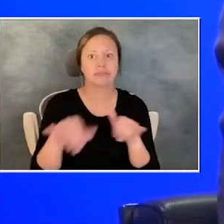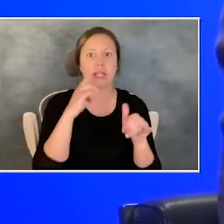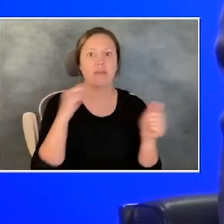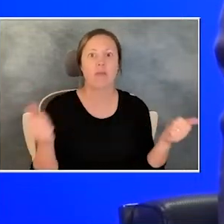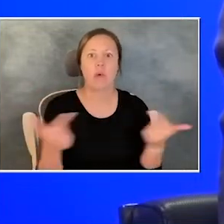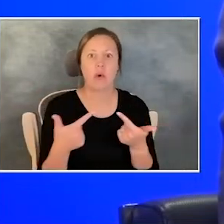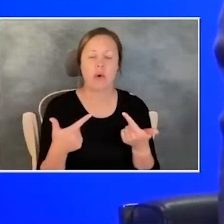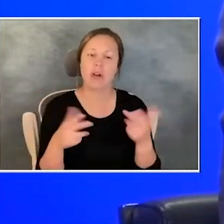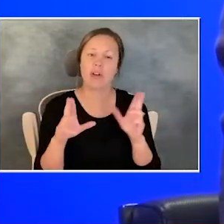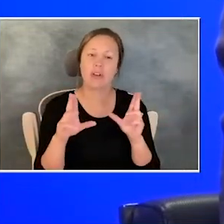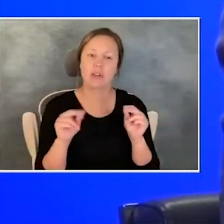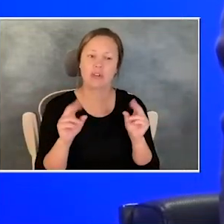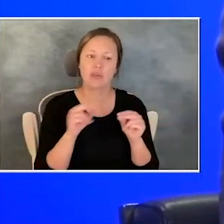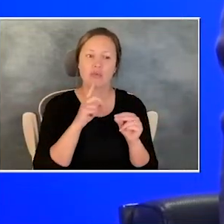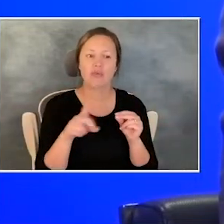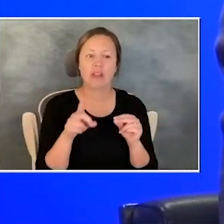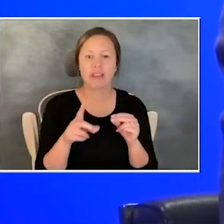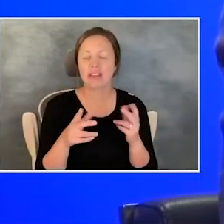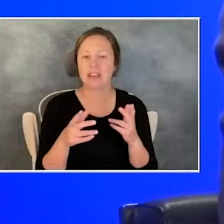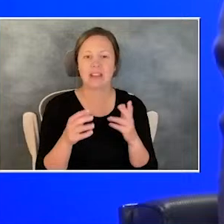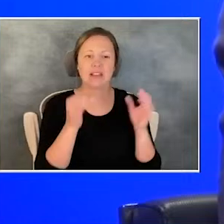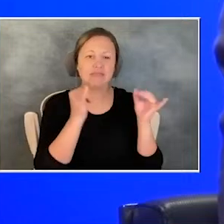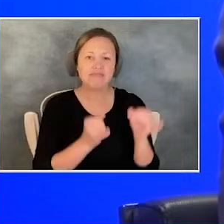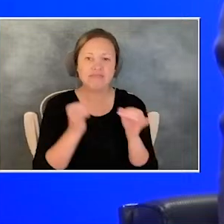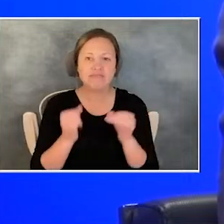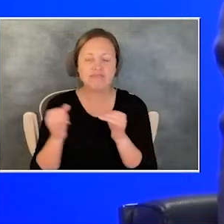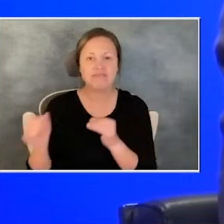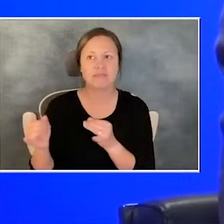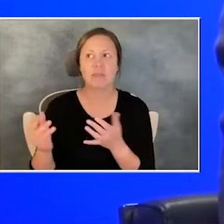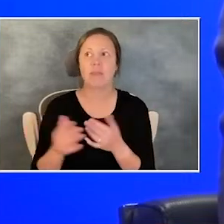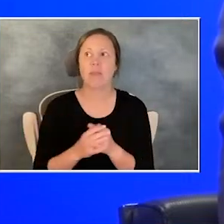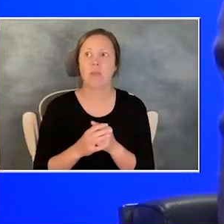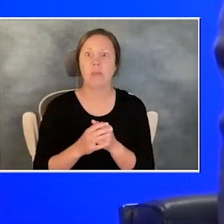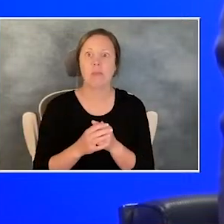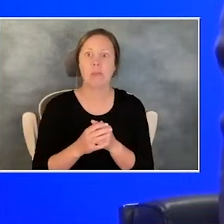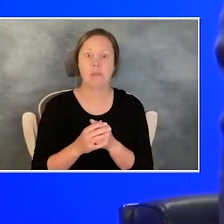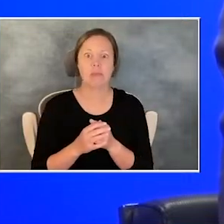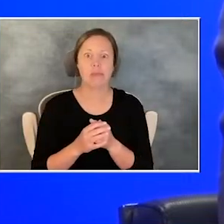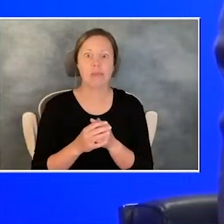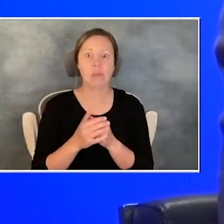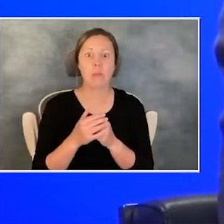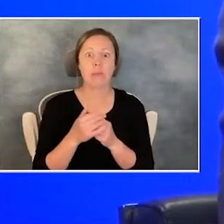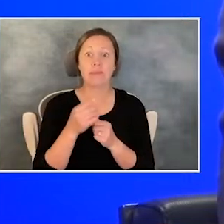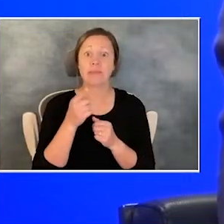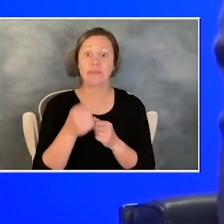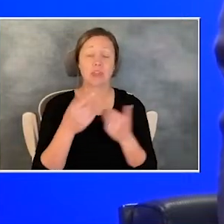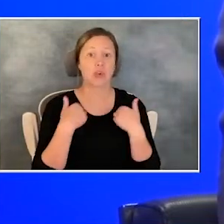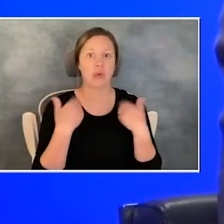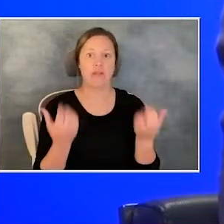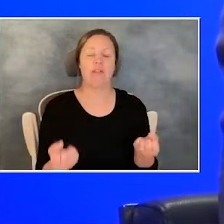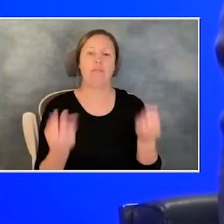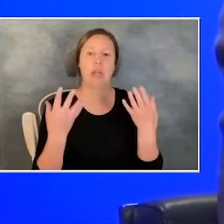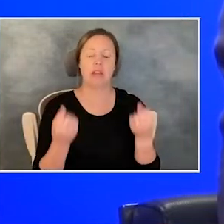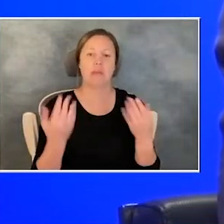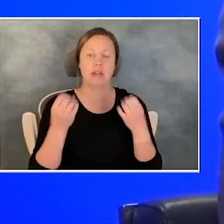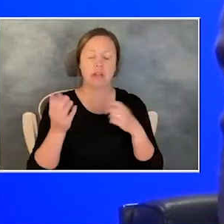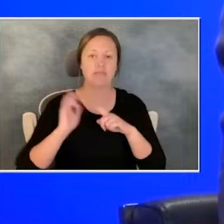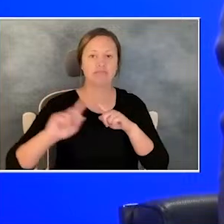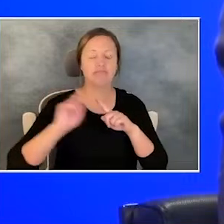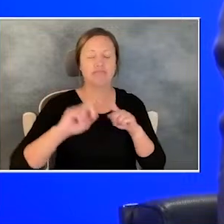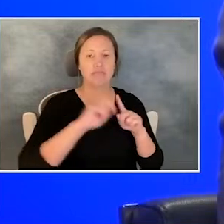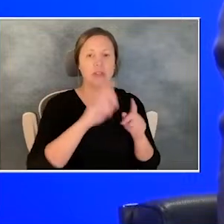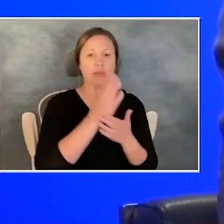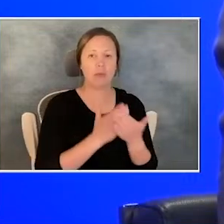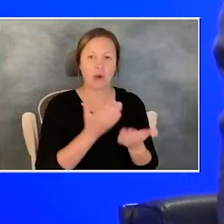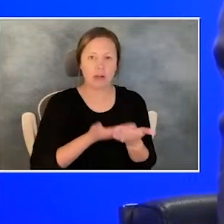That in essence, you have been given a 5,000-piece puzzle, and you've got to figure out how to put